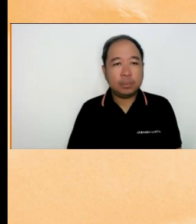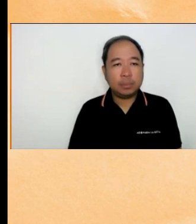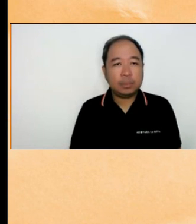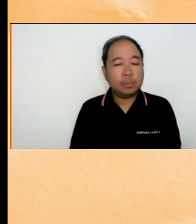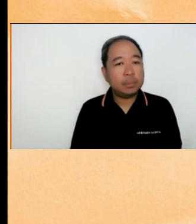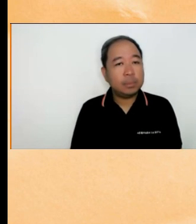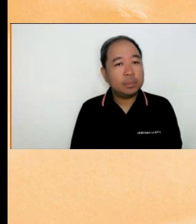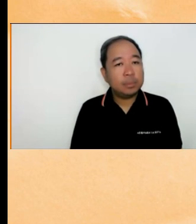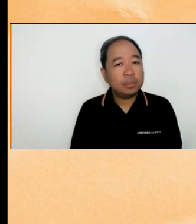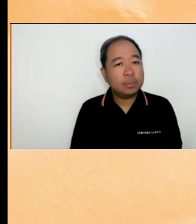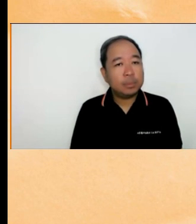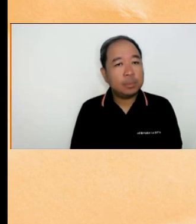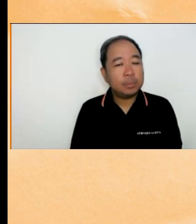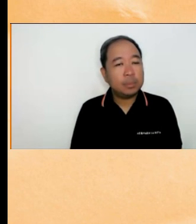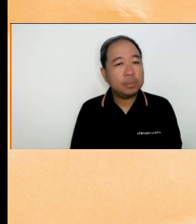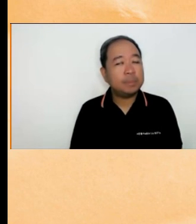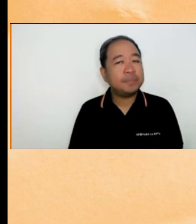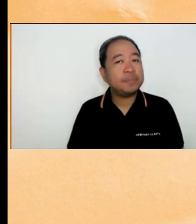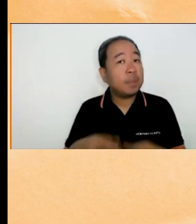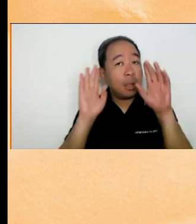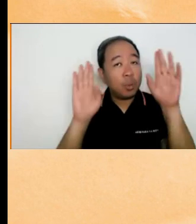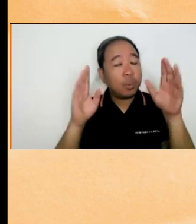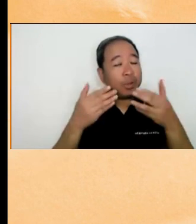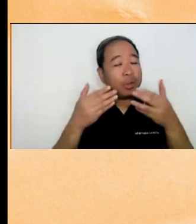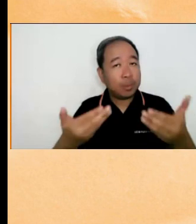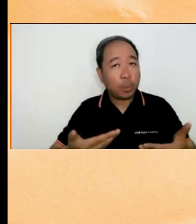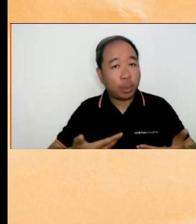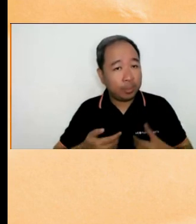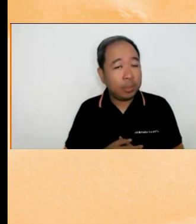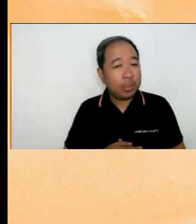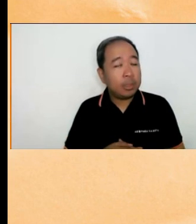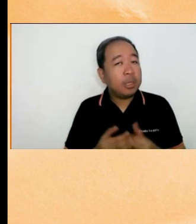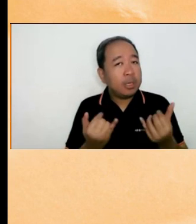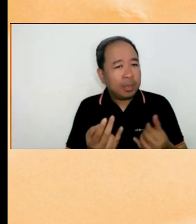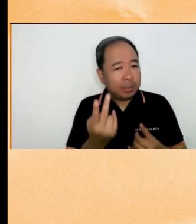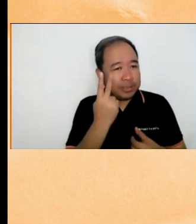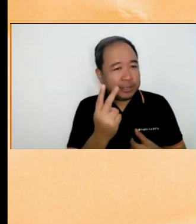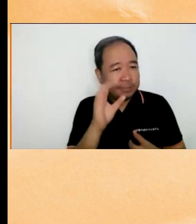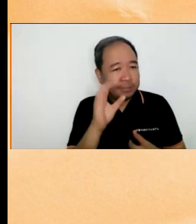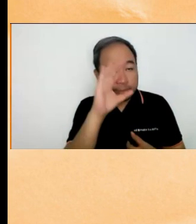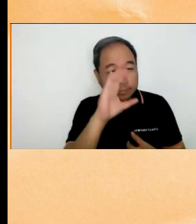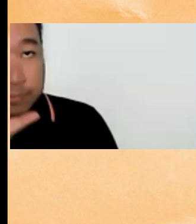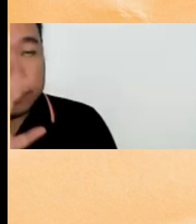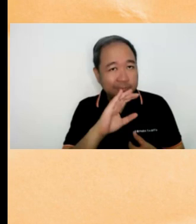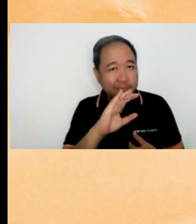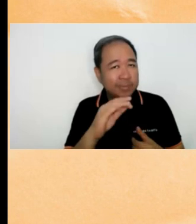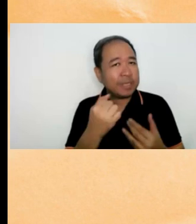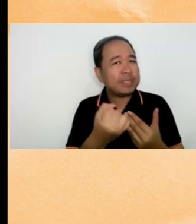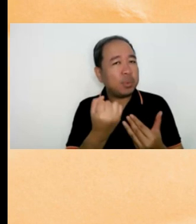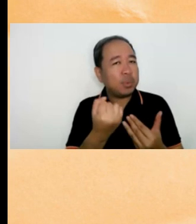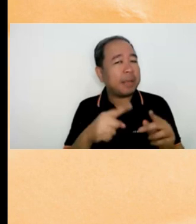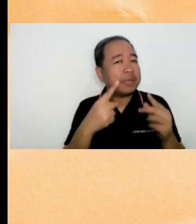Hello and welcome. We will be exploring a simple yet effective technique for managing stress and